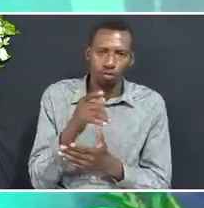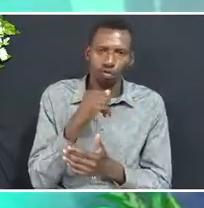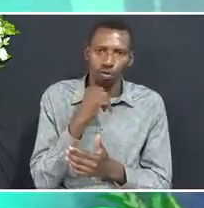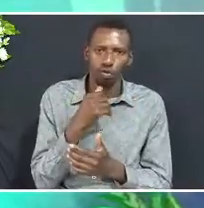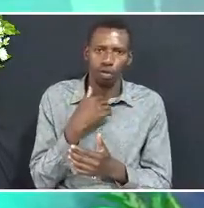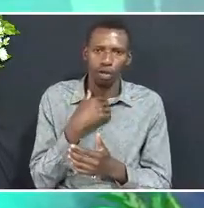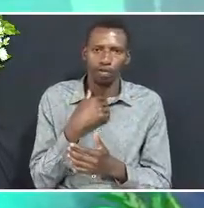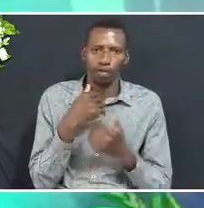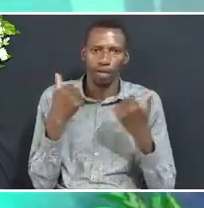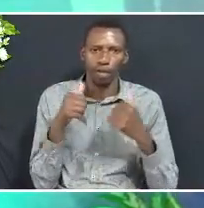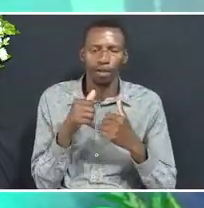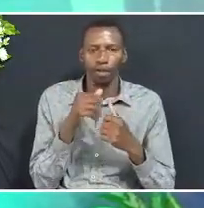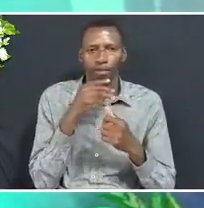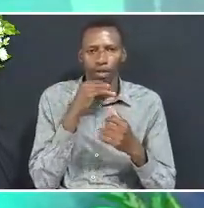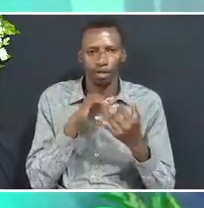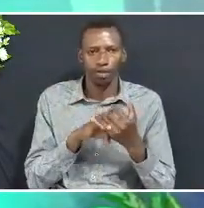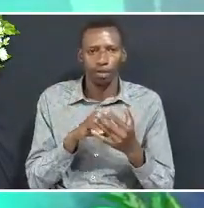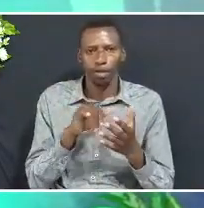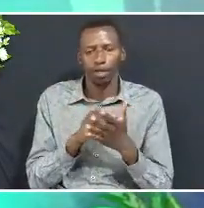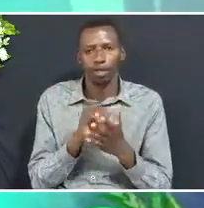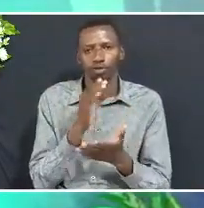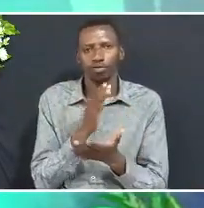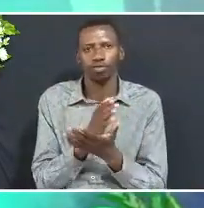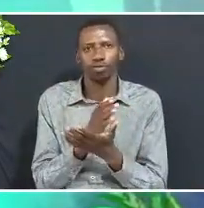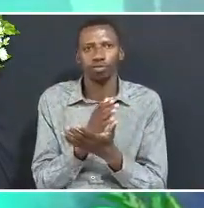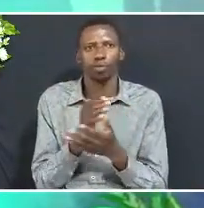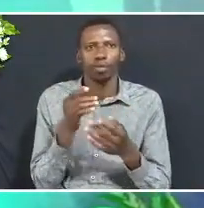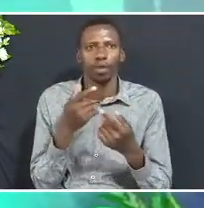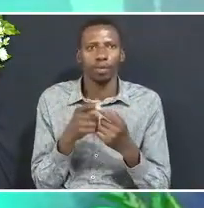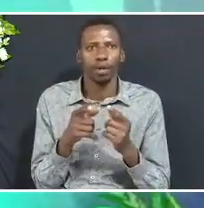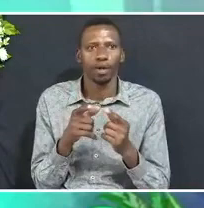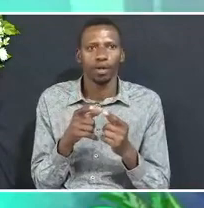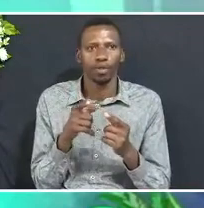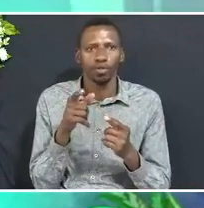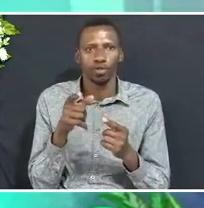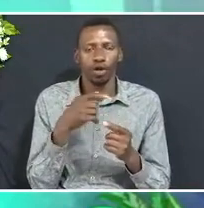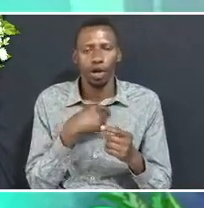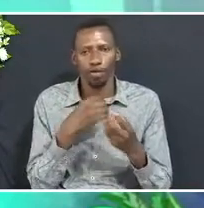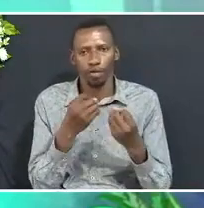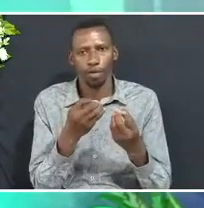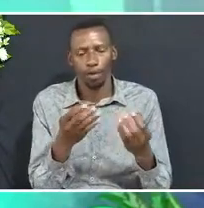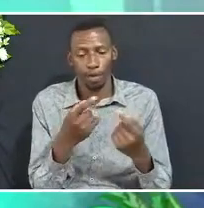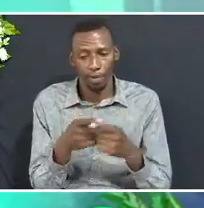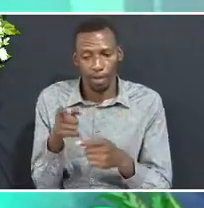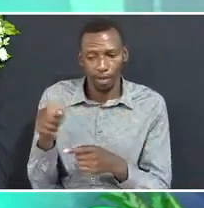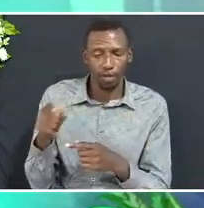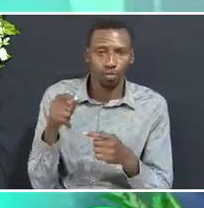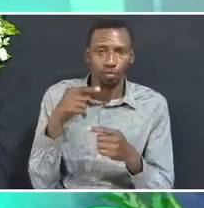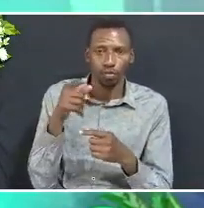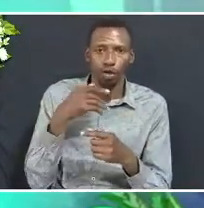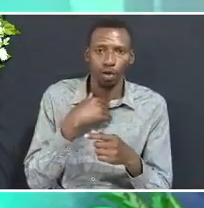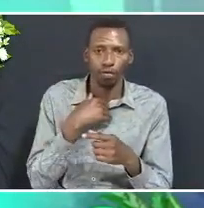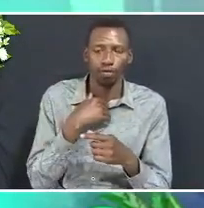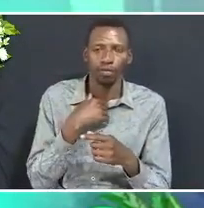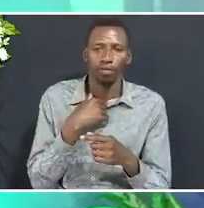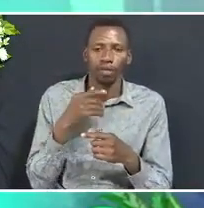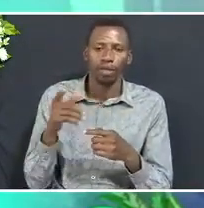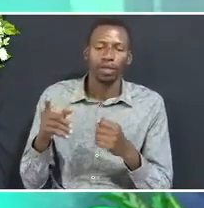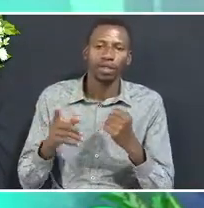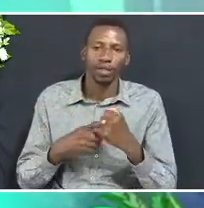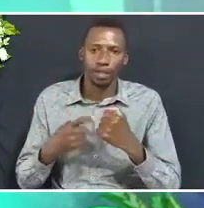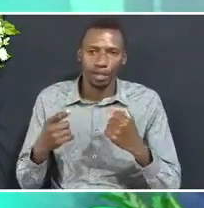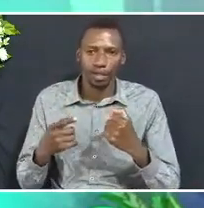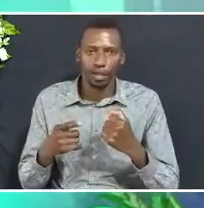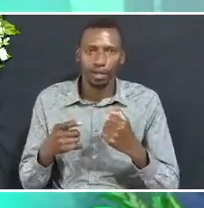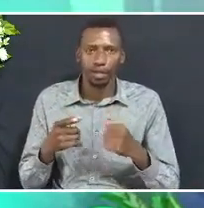have a really husband, and that's true. But now, even you have several of them, but even this one you have kept in the house, the sixth one. And when